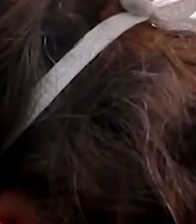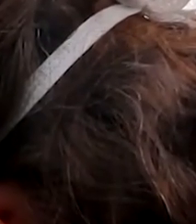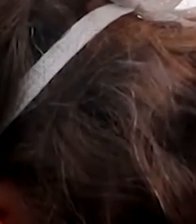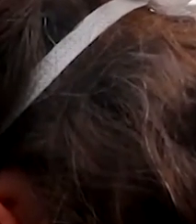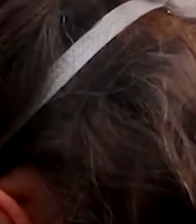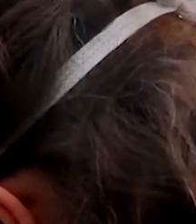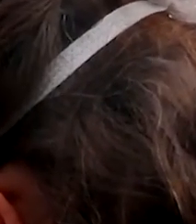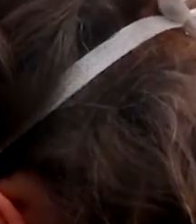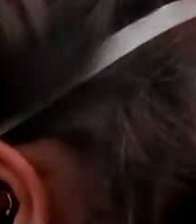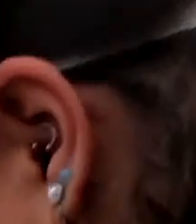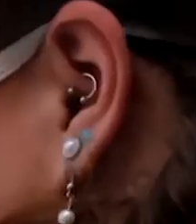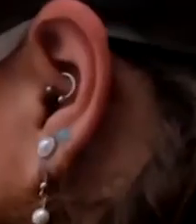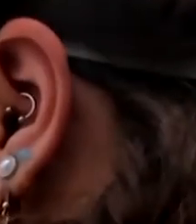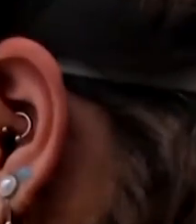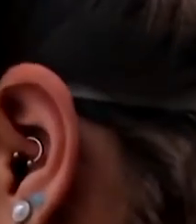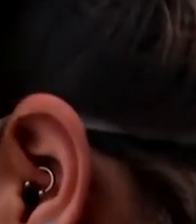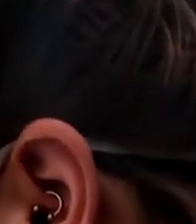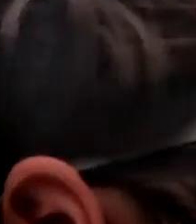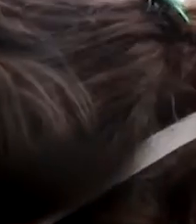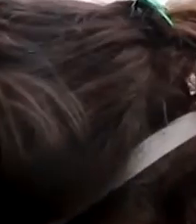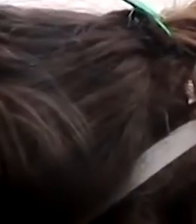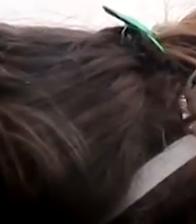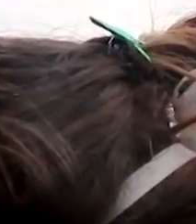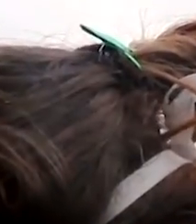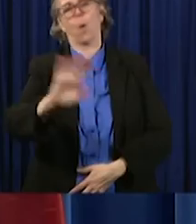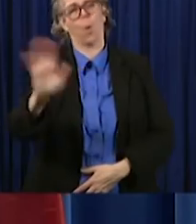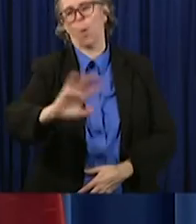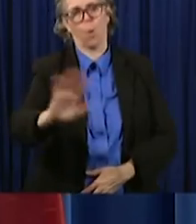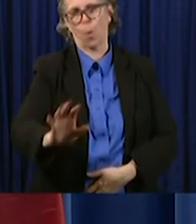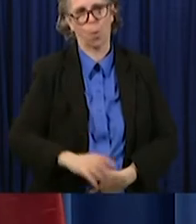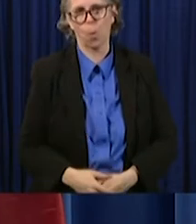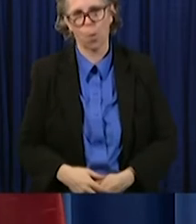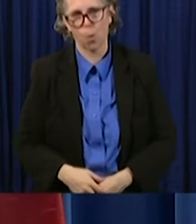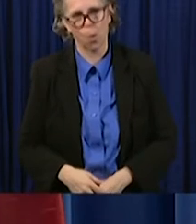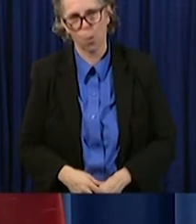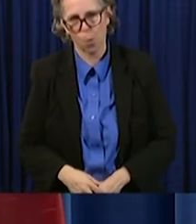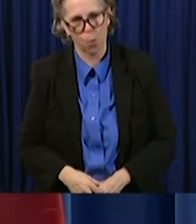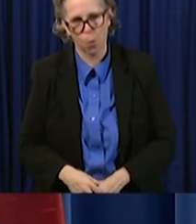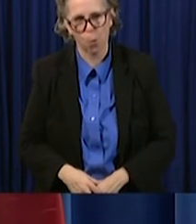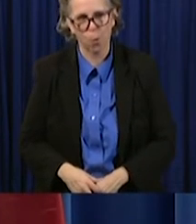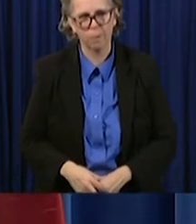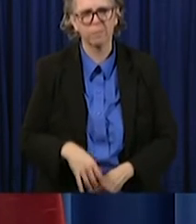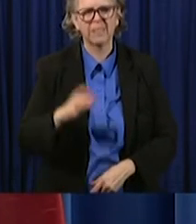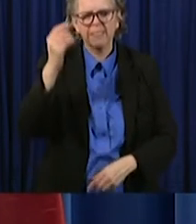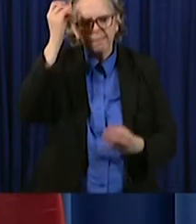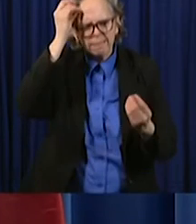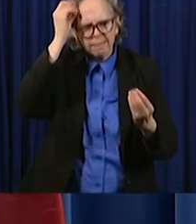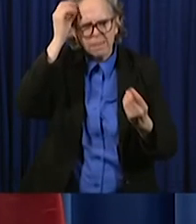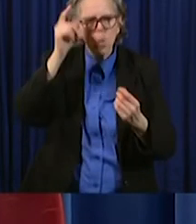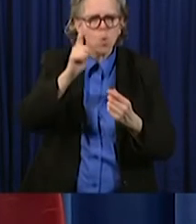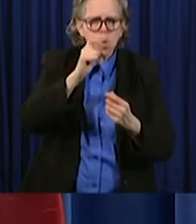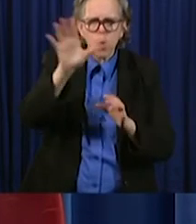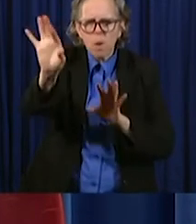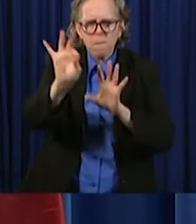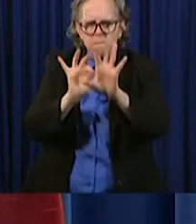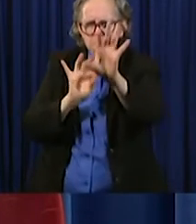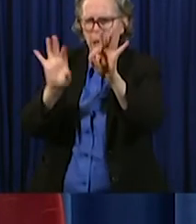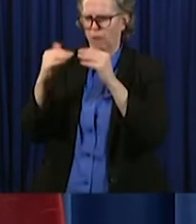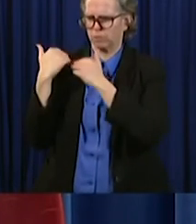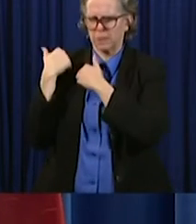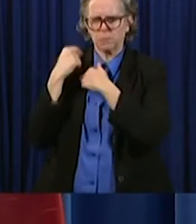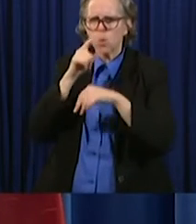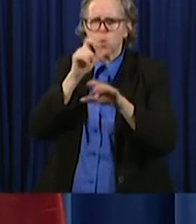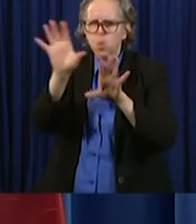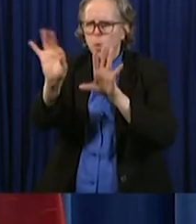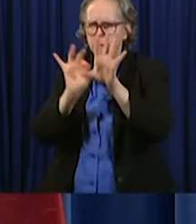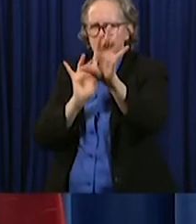unintended death sentence. What we're doing is trying to do this very thoughtfully. At the same time, we're doing everything we can